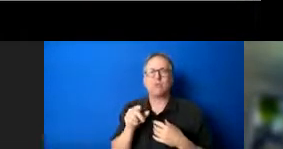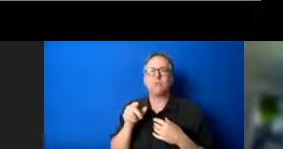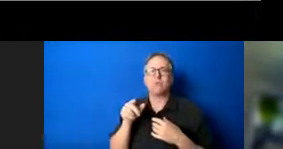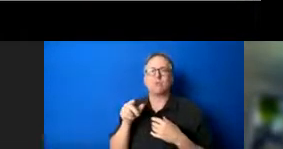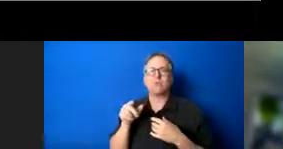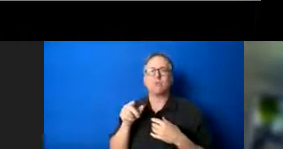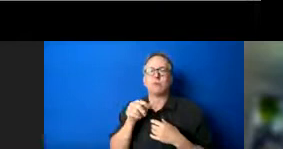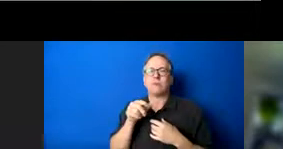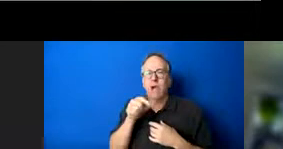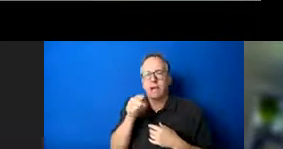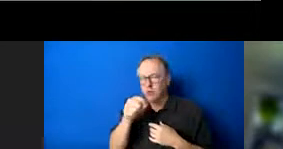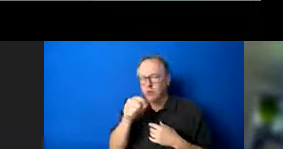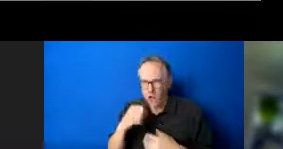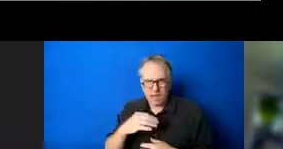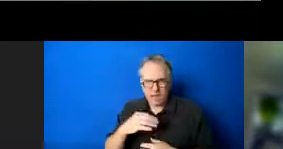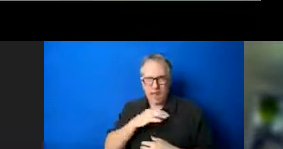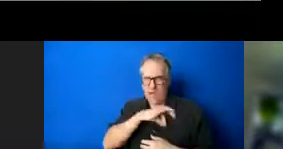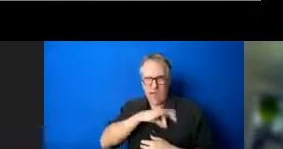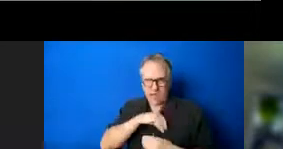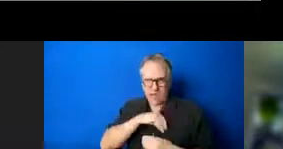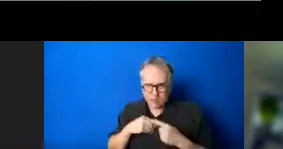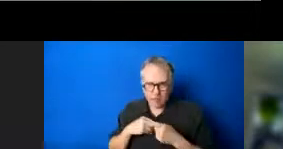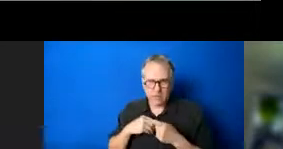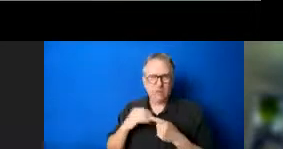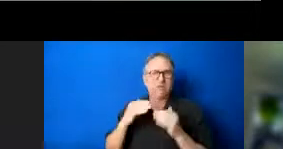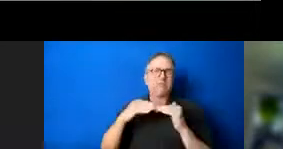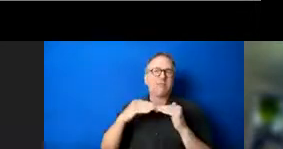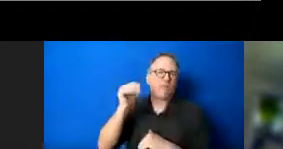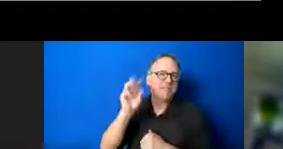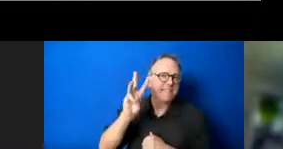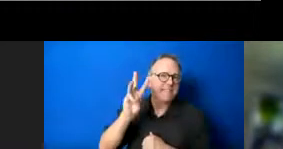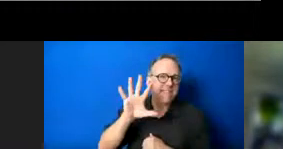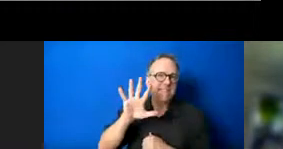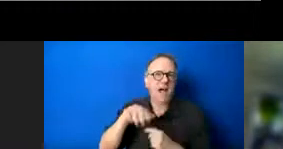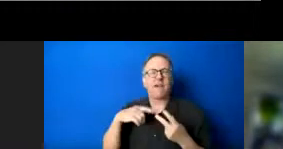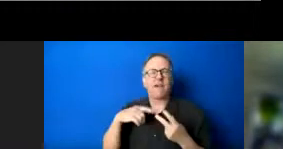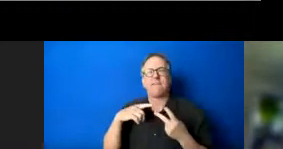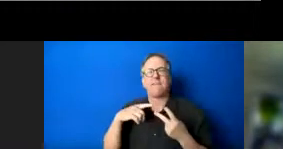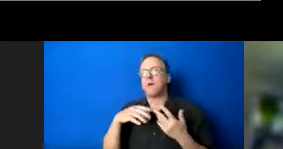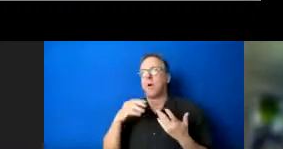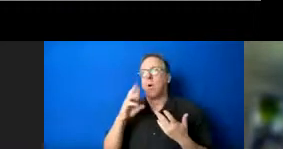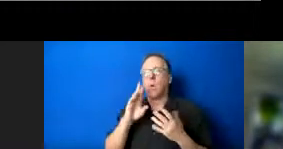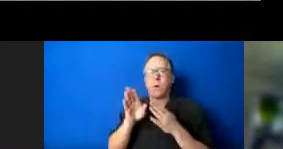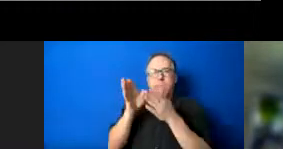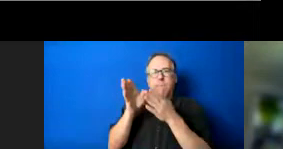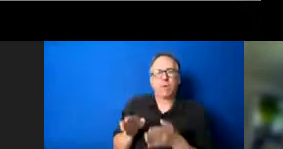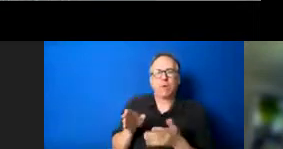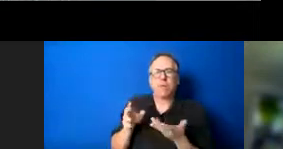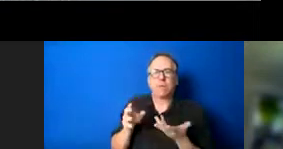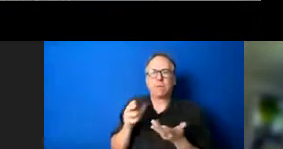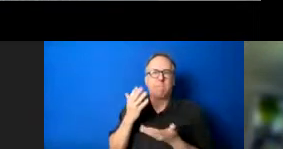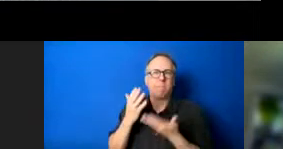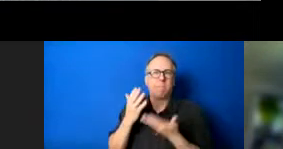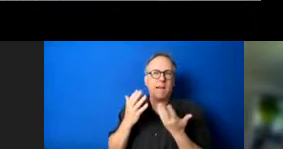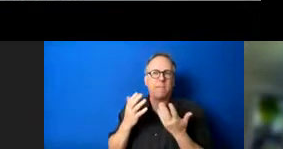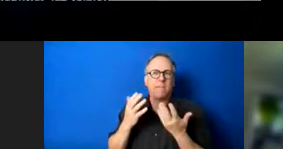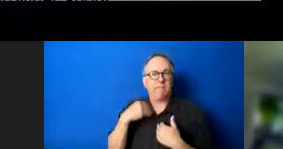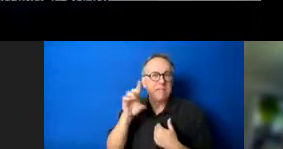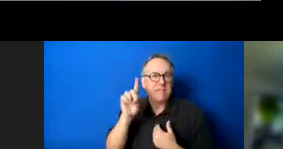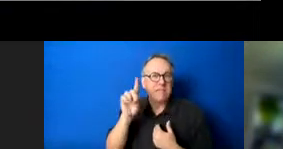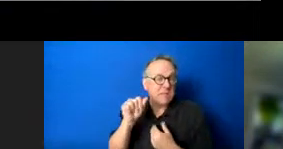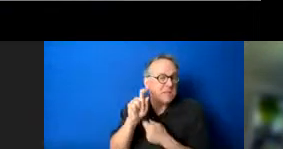for it. If someone is over 65 or if they might have a disability of